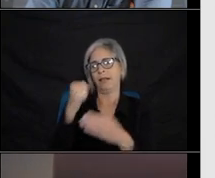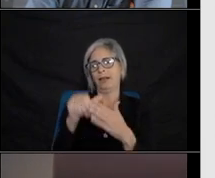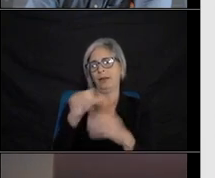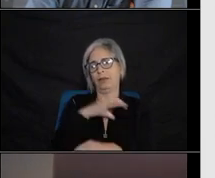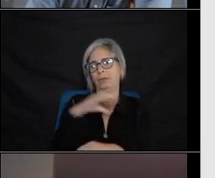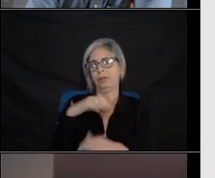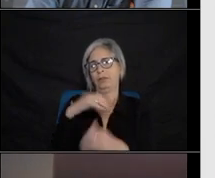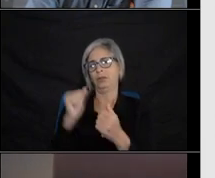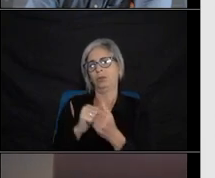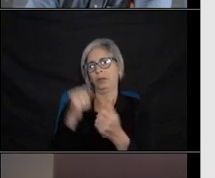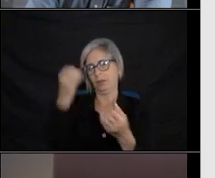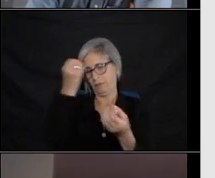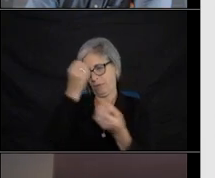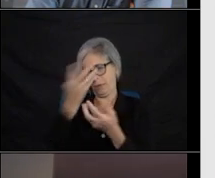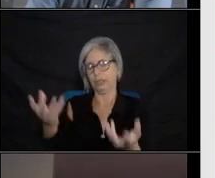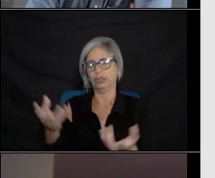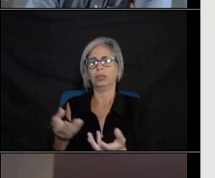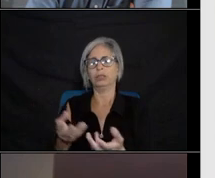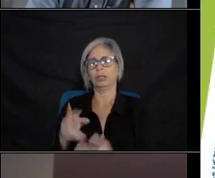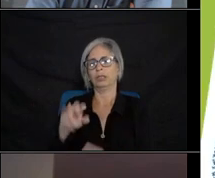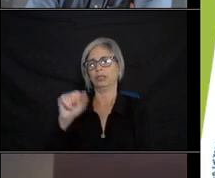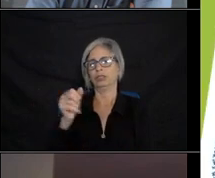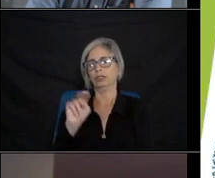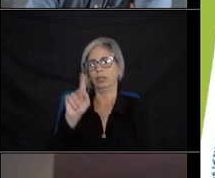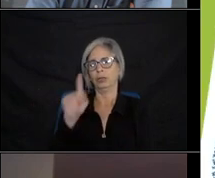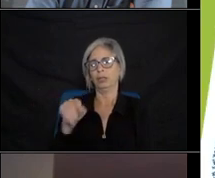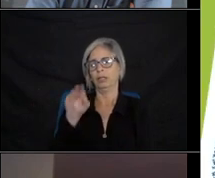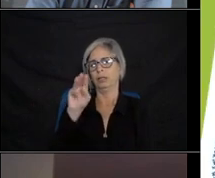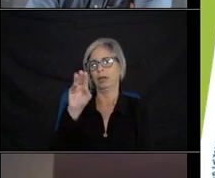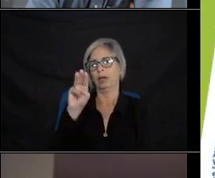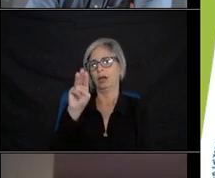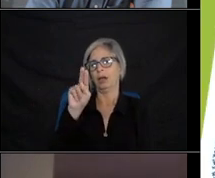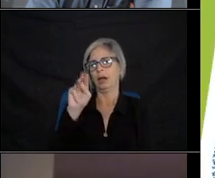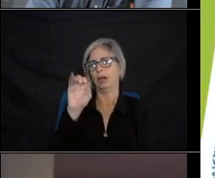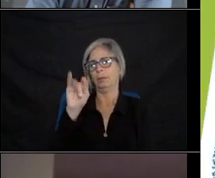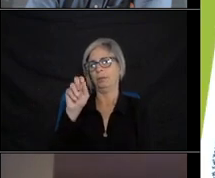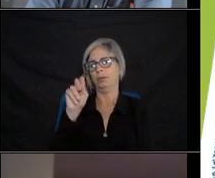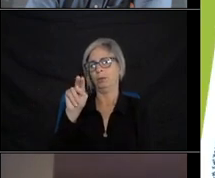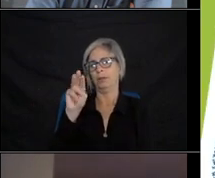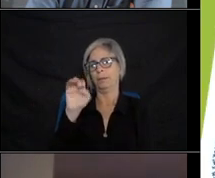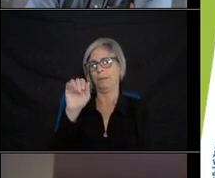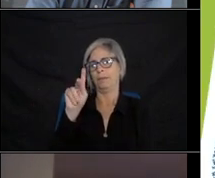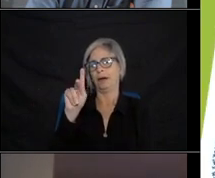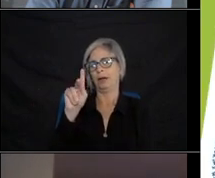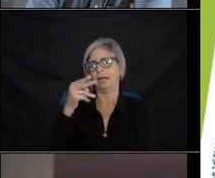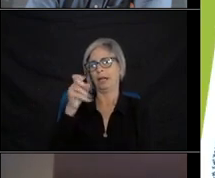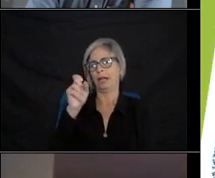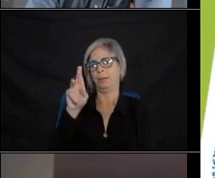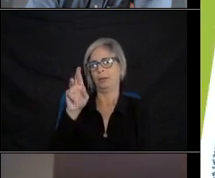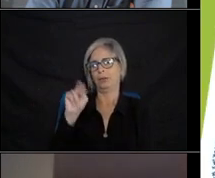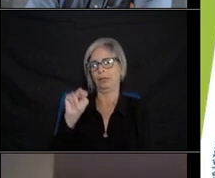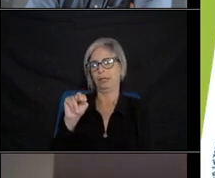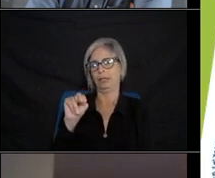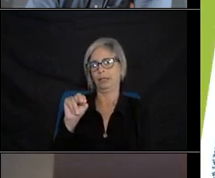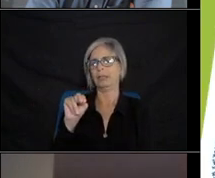with his update. So John, you'll need to unmute Mark Heffern. Mark Heffern, you are unmuted